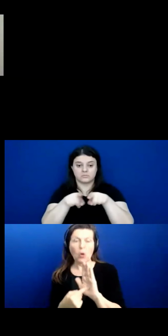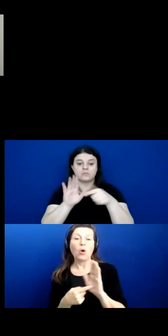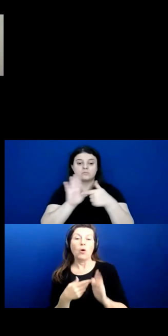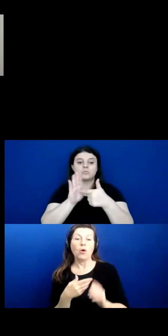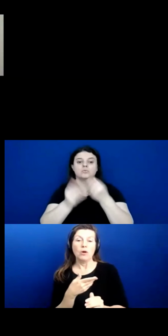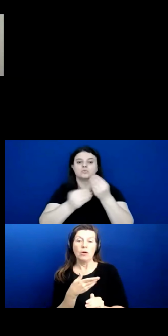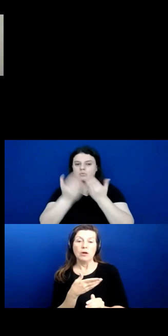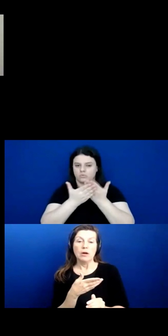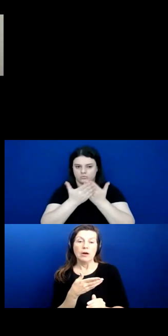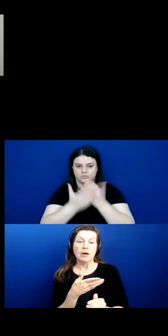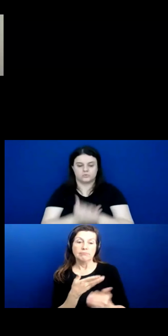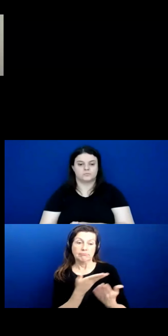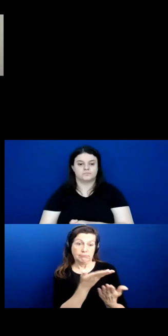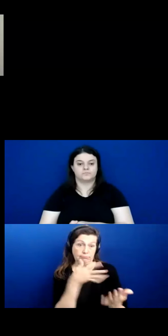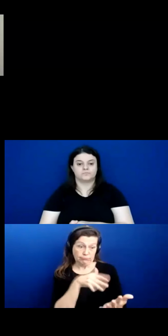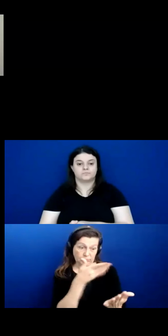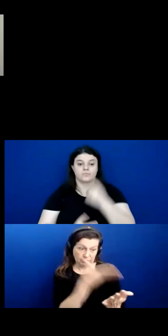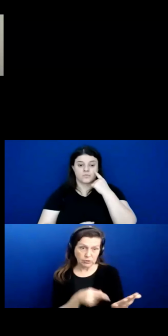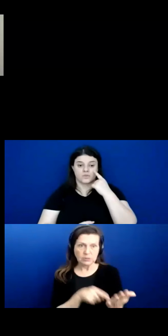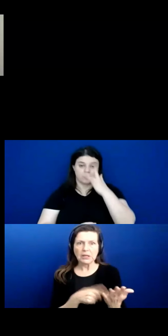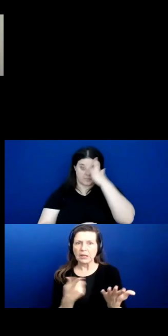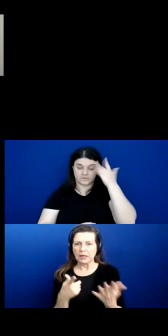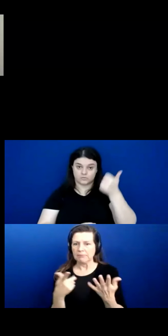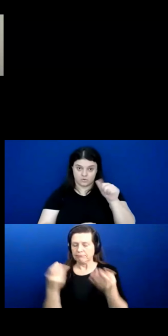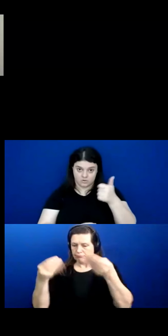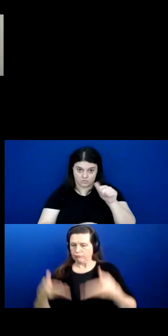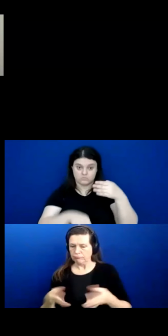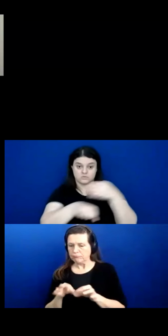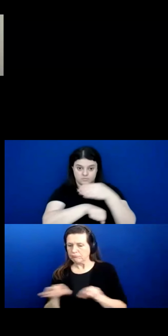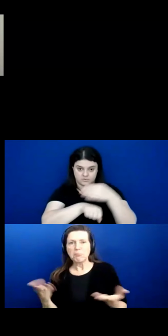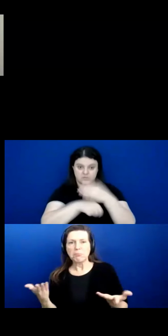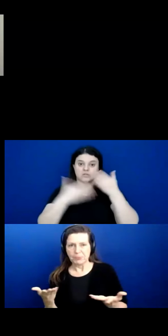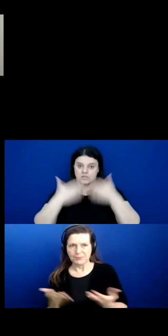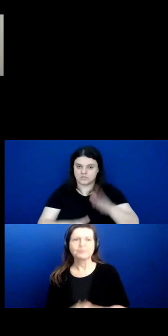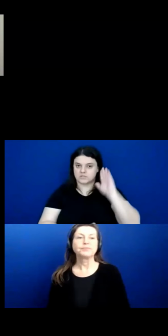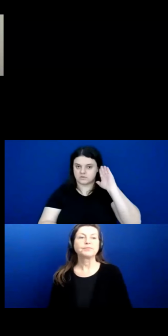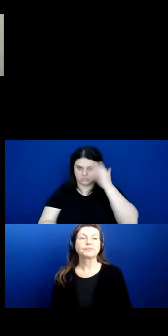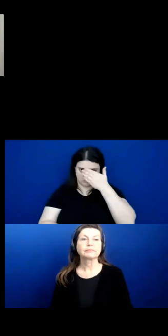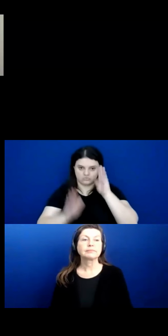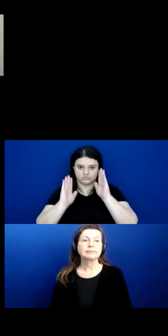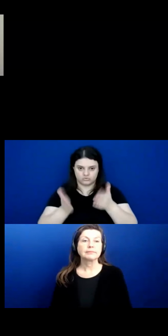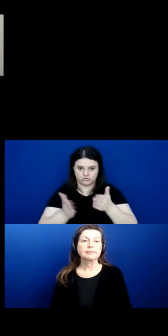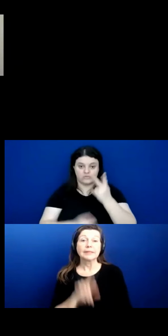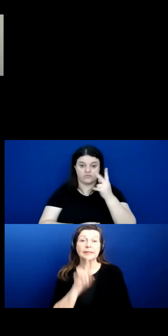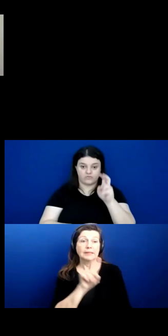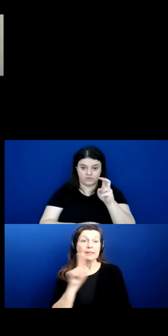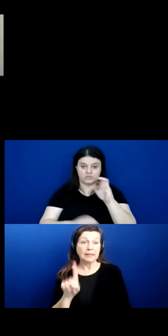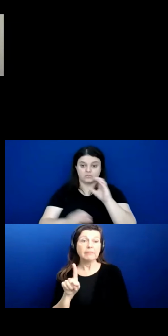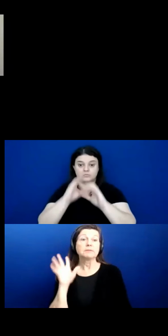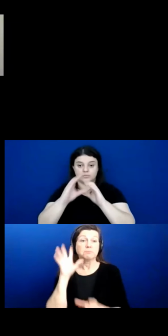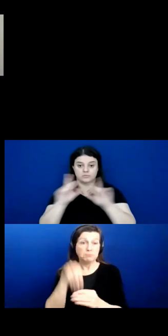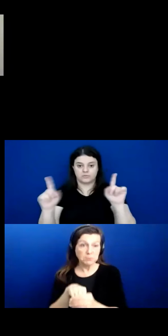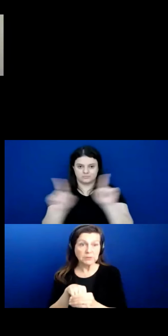study. So 11 participants with congenital deaf blindness took part in the study and 25 of their communication